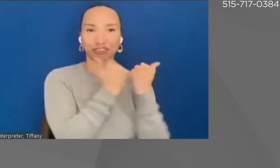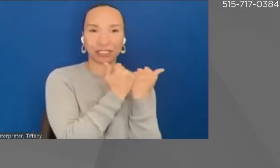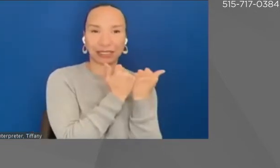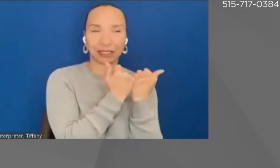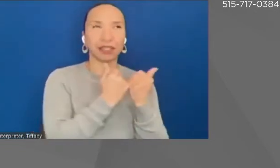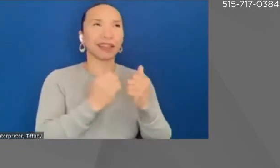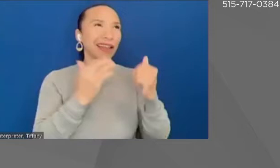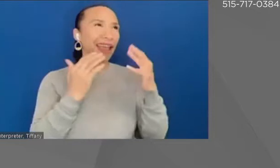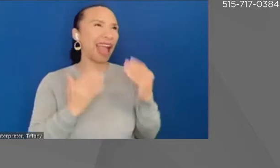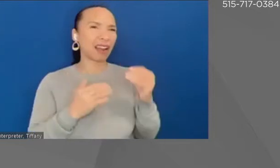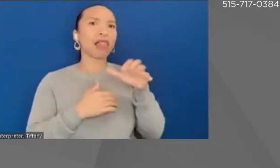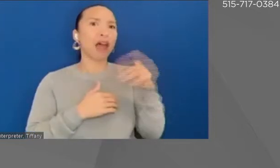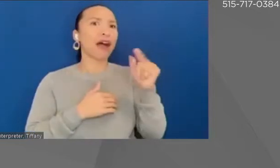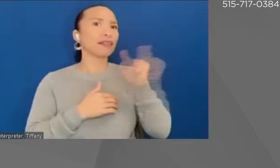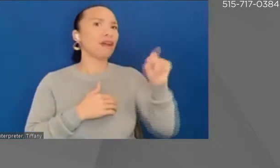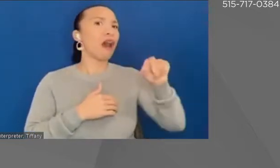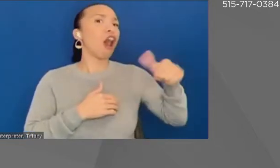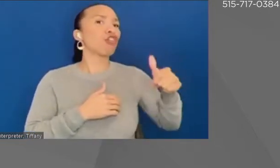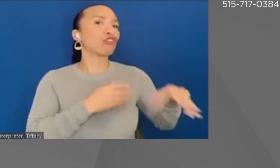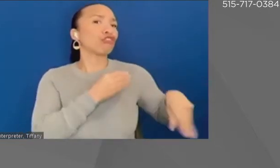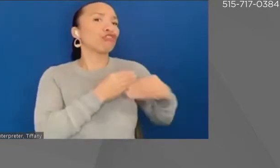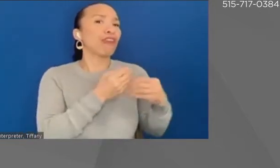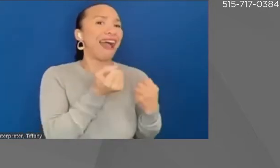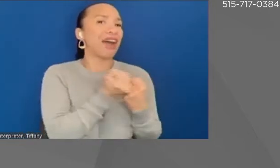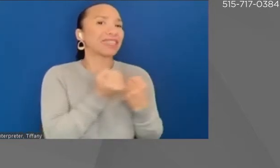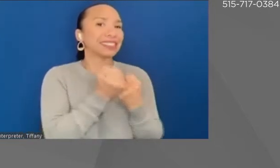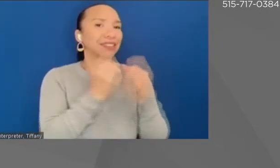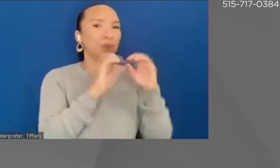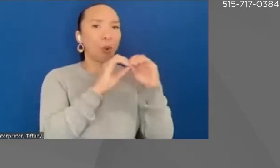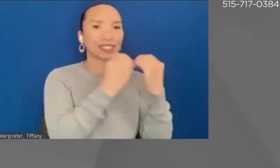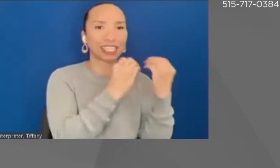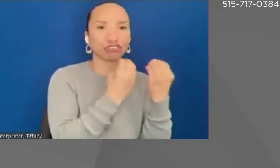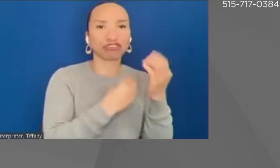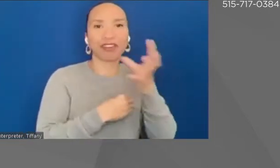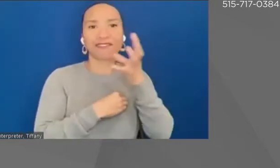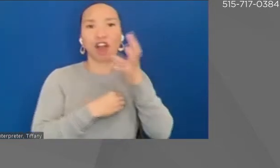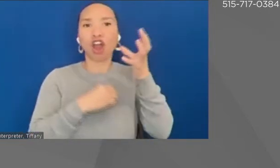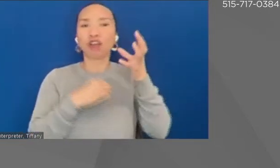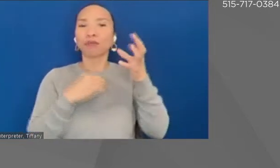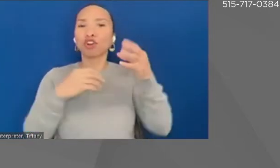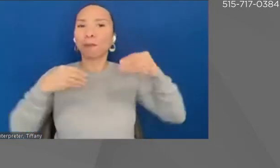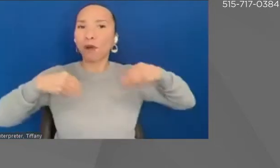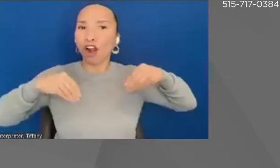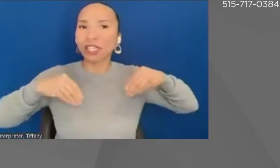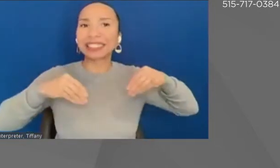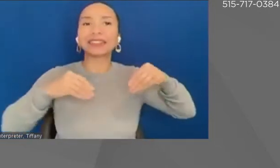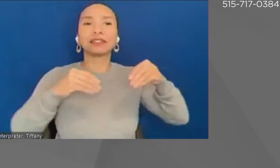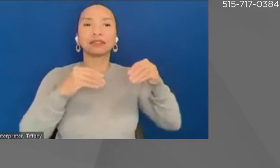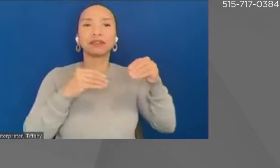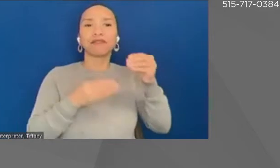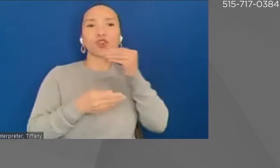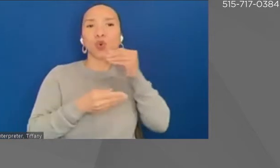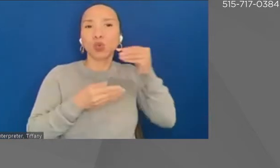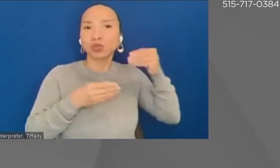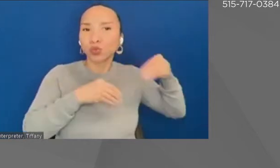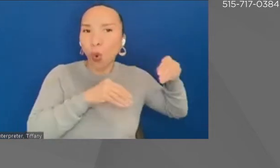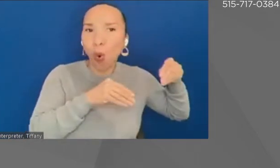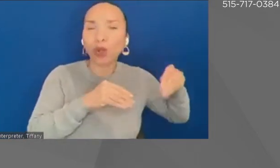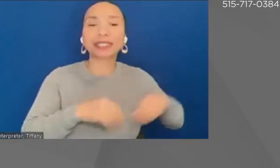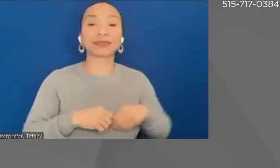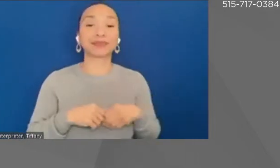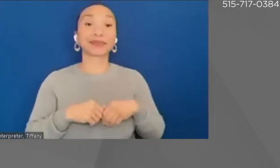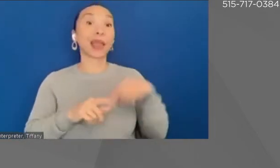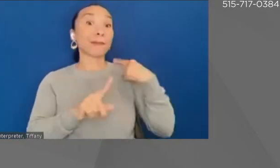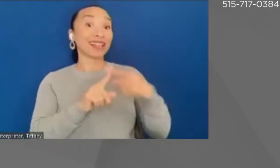of advocacy organizations and then farmers markets and grocery stores. We also had input from the University